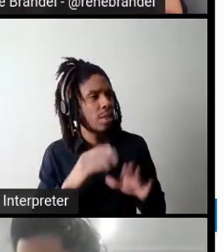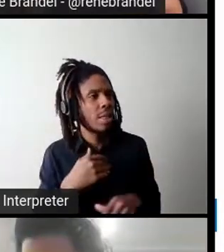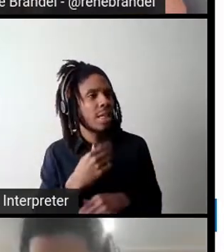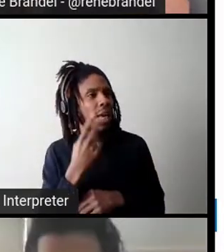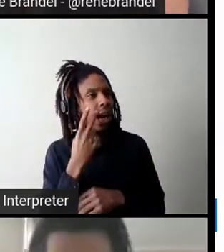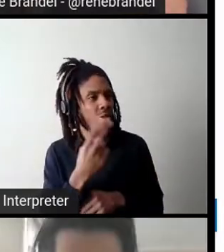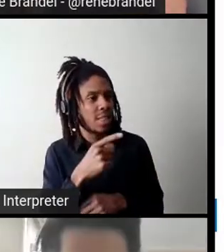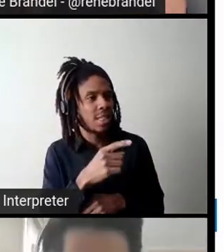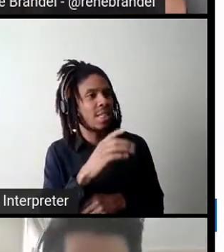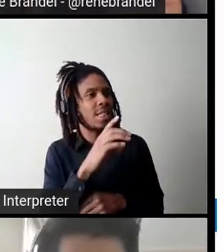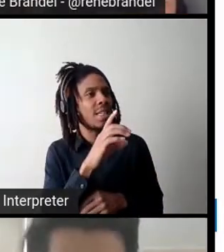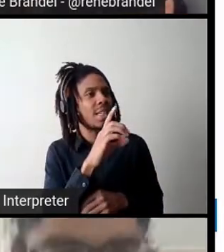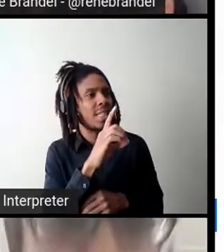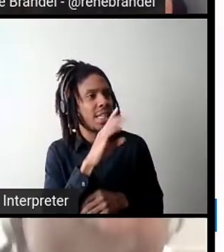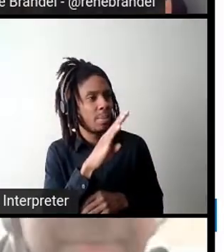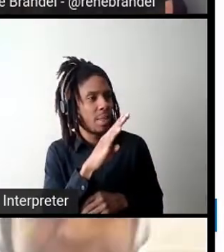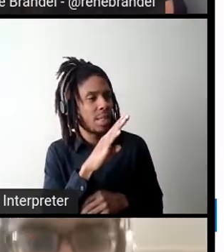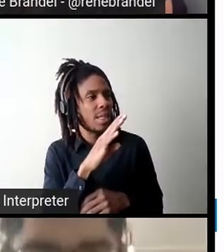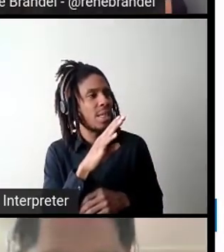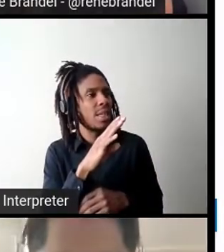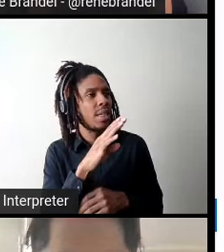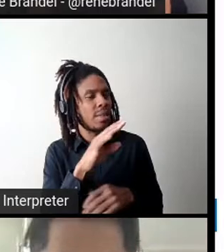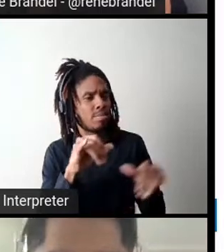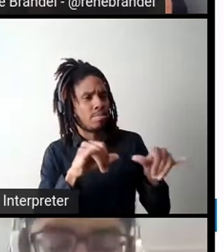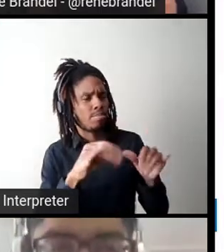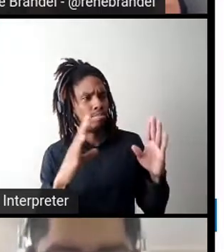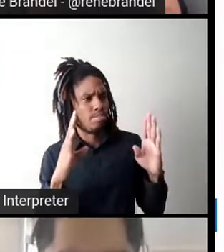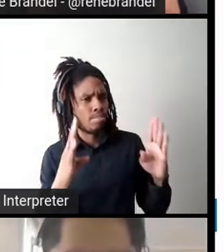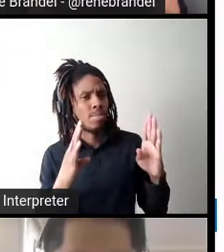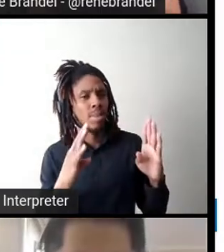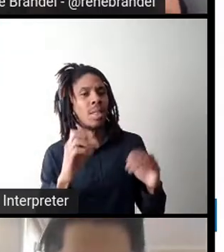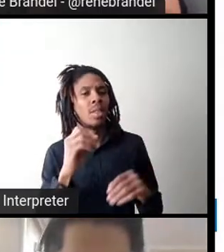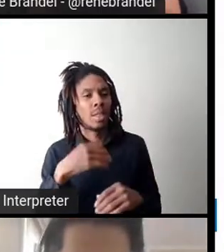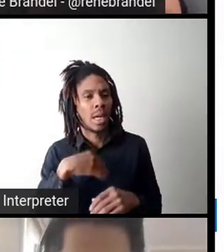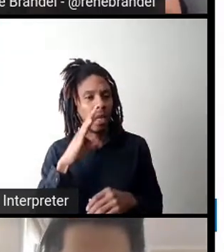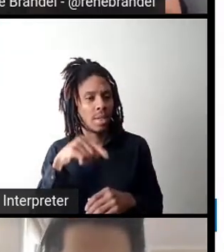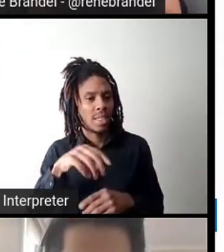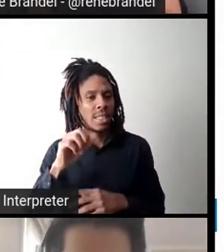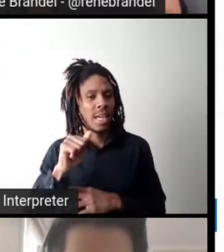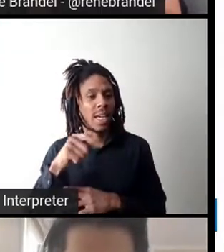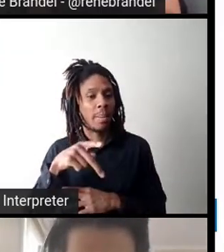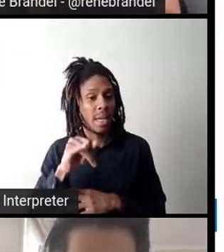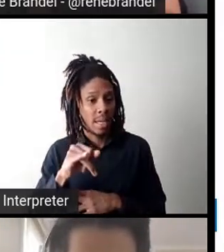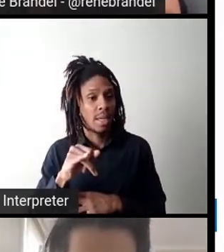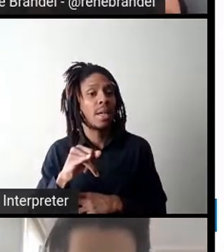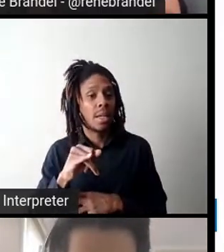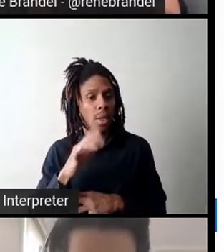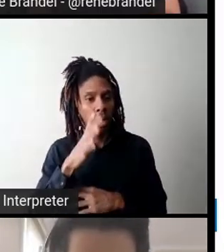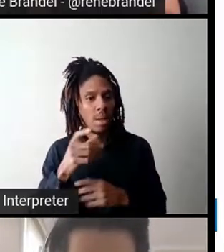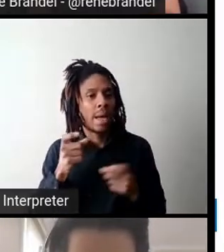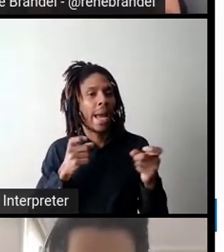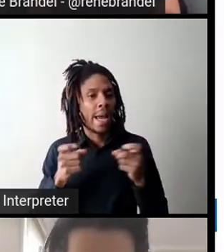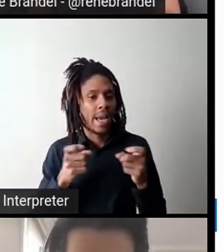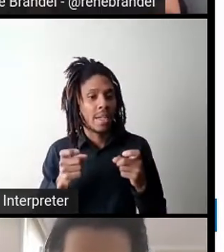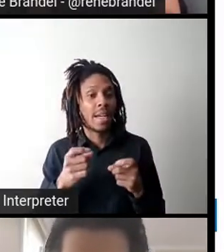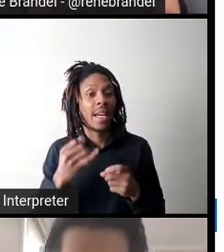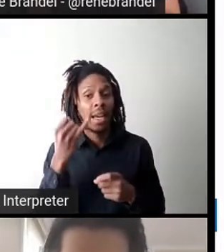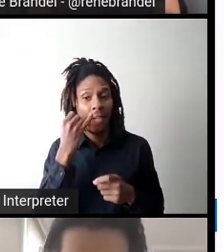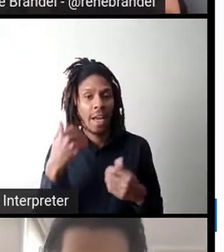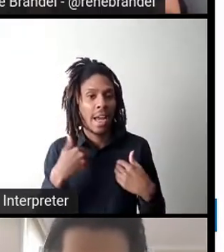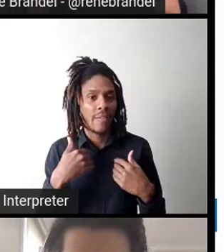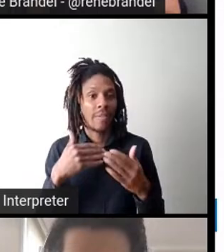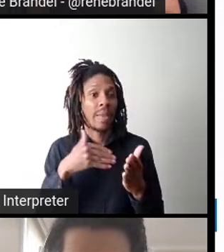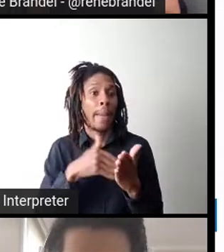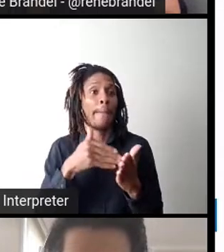DynamoDB scale to absolutely massive size. And so I know that this API is going to be able to handle it. If I did have like 1 million